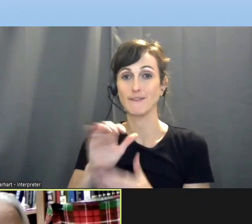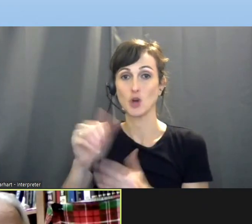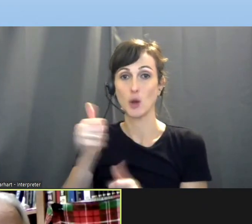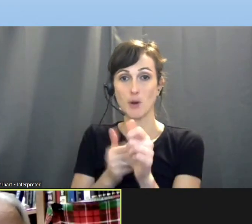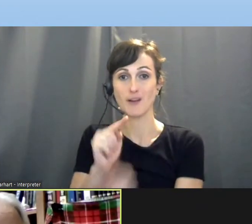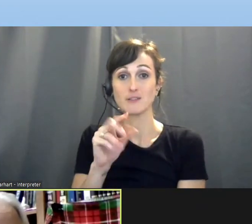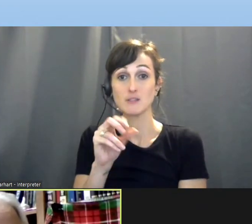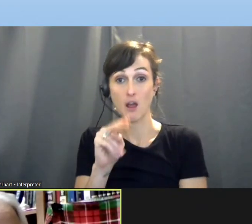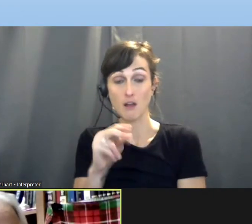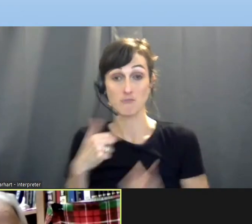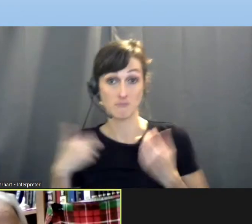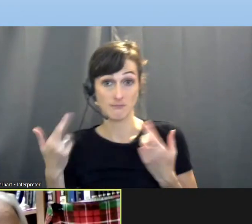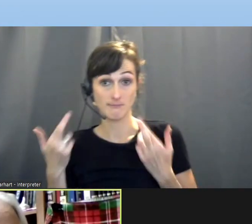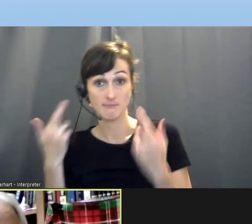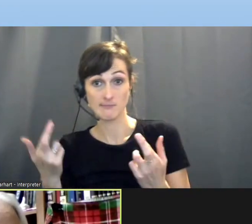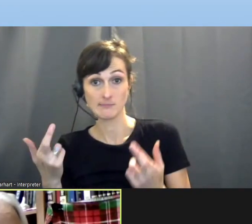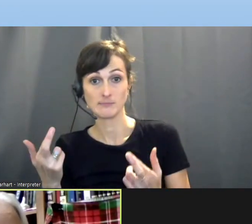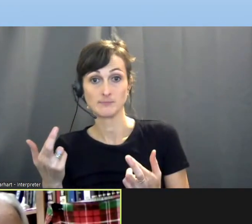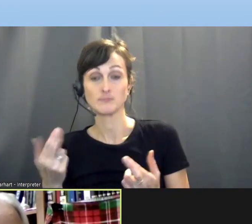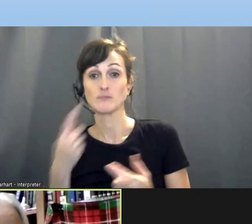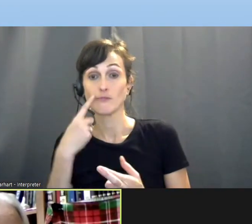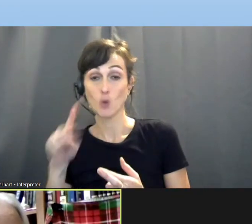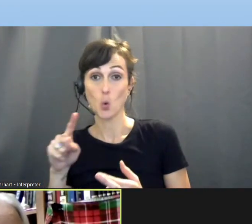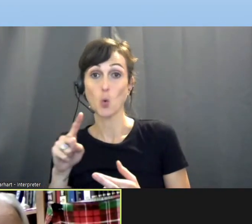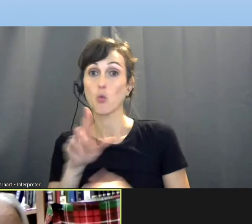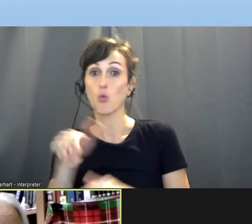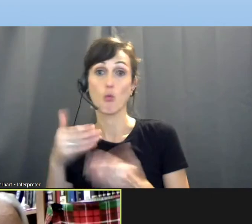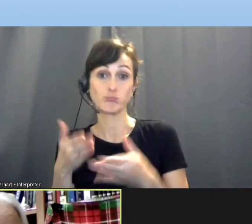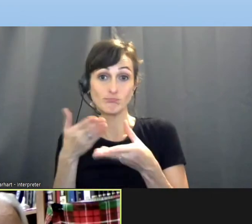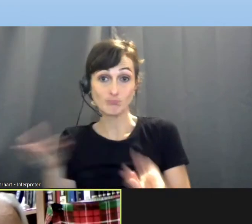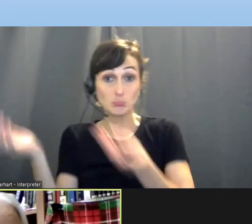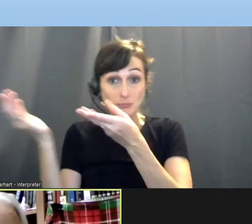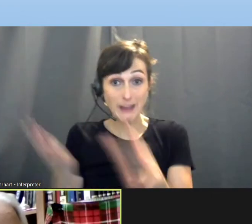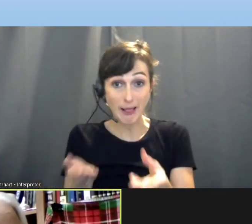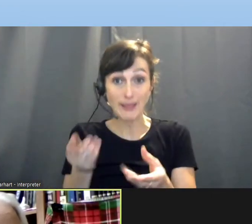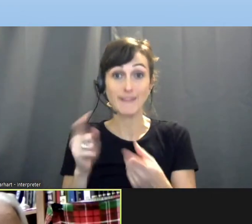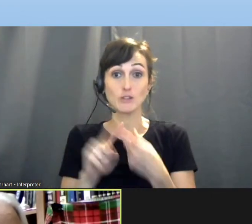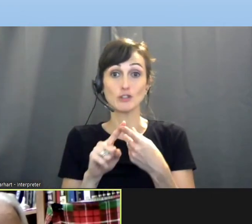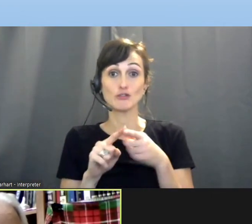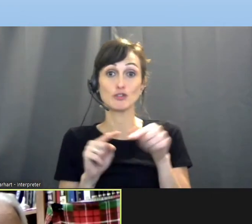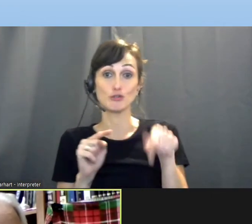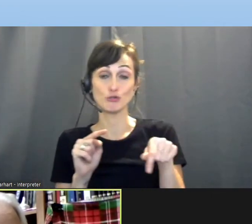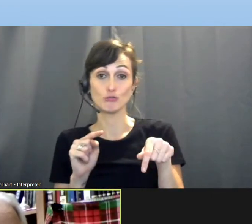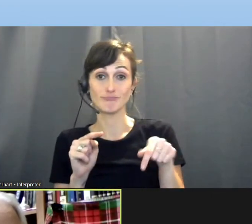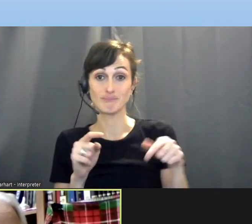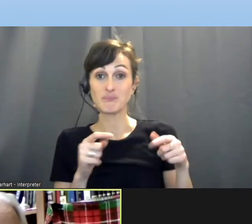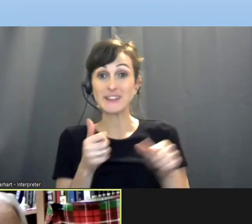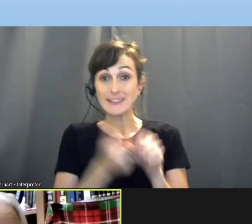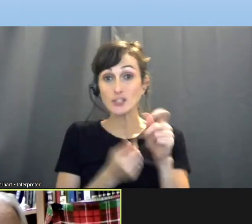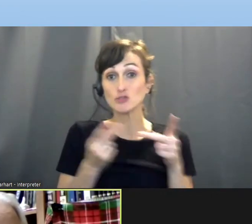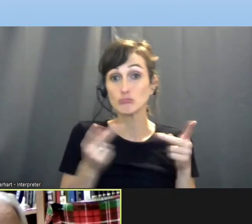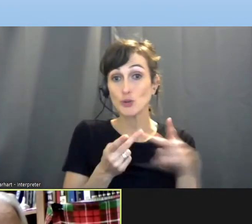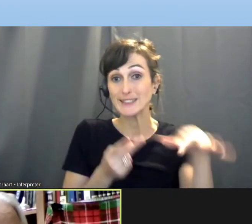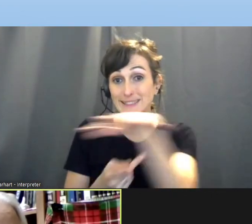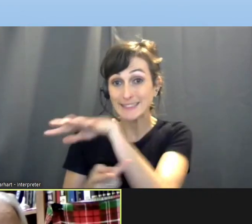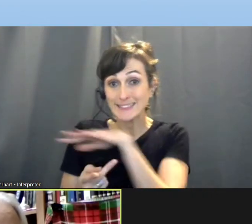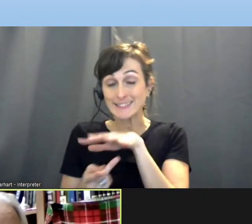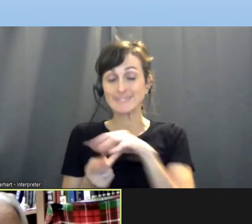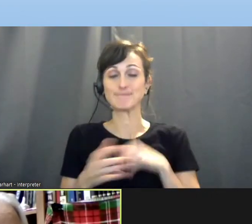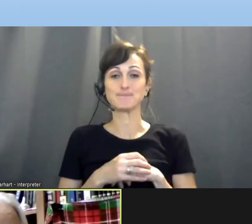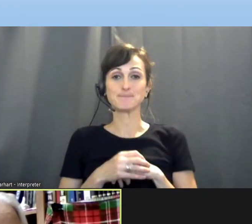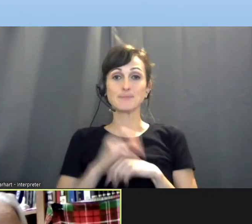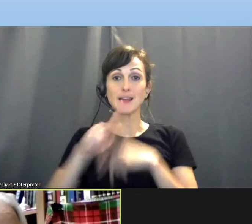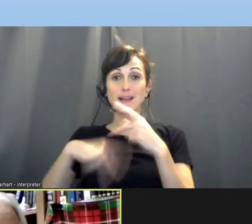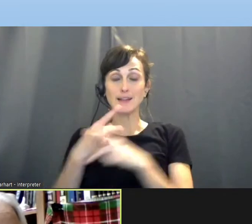recommendation on items delivered to the precincts, type CC, the